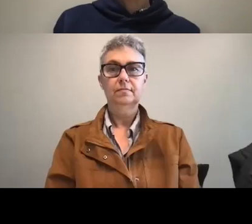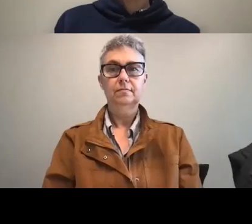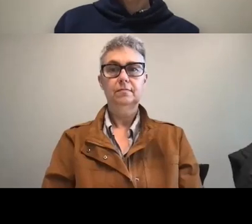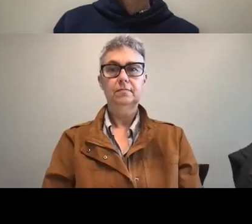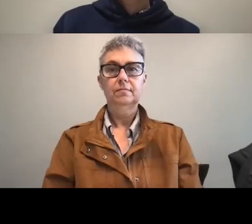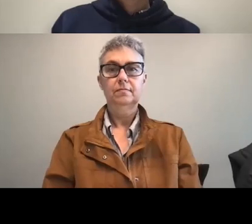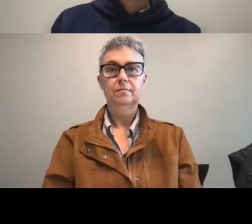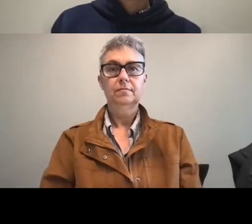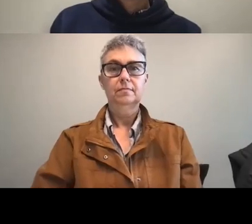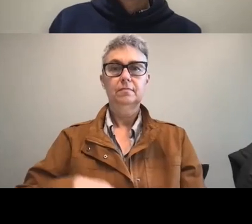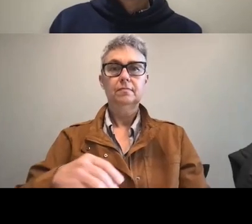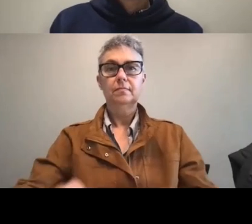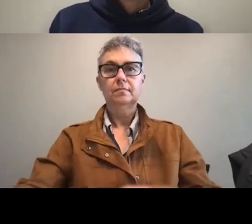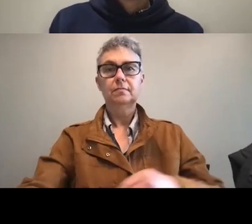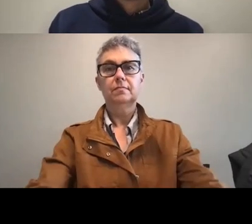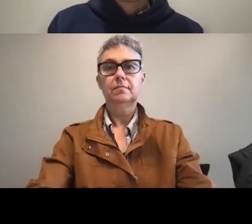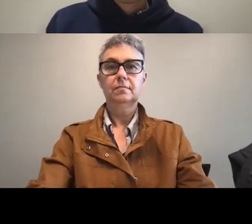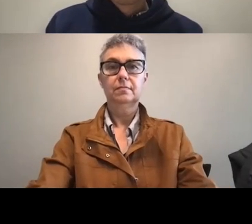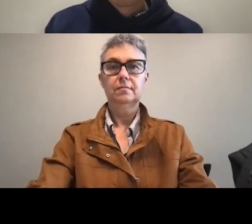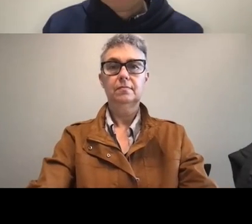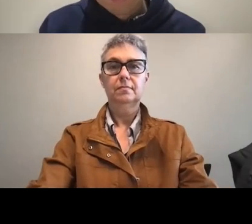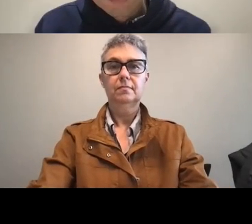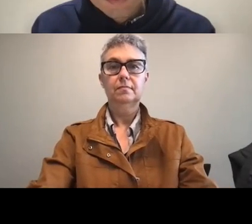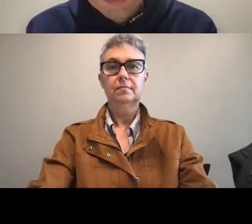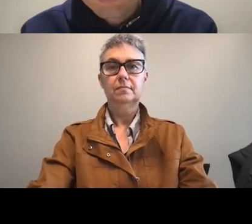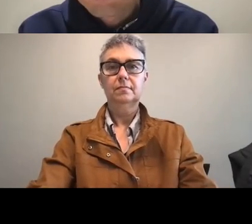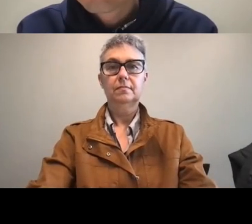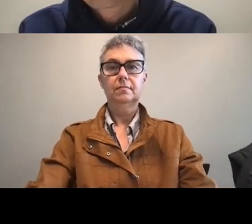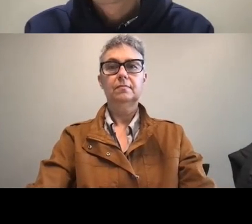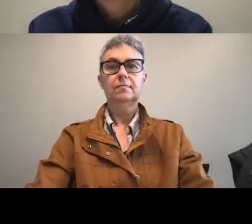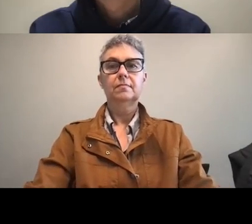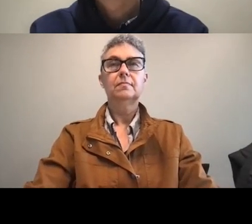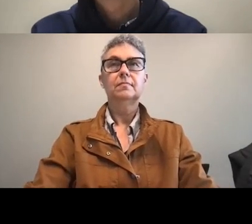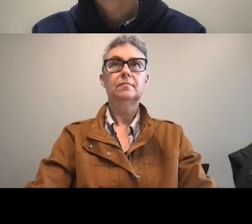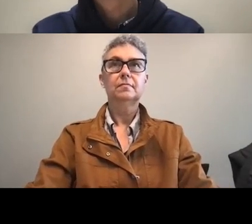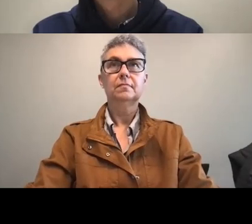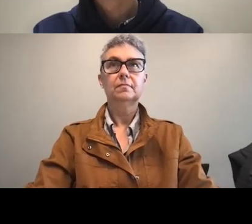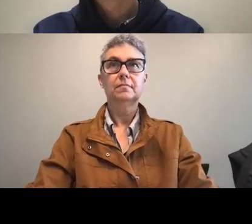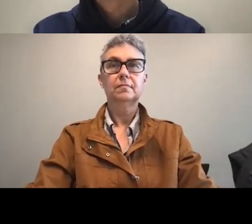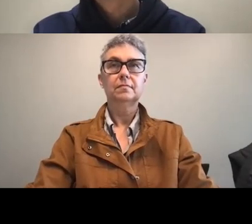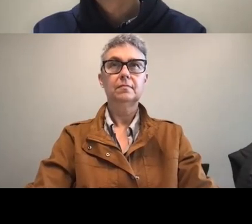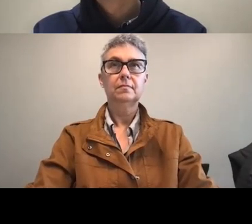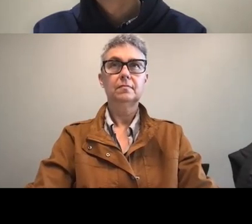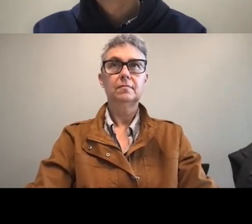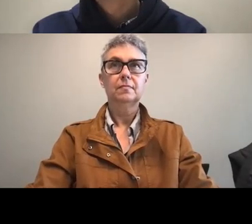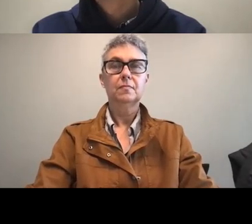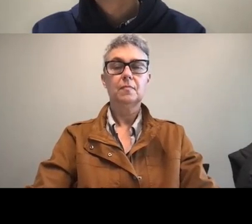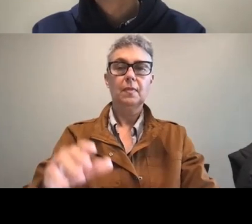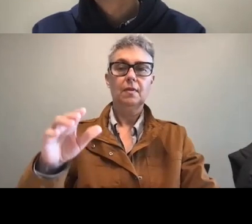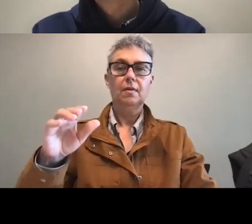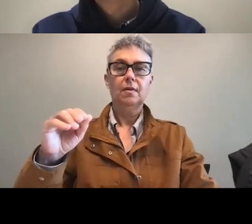Smith Center at the Broad Institute. So he finished his PhD at MIT CSL